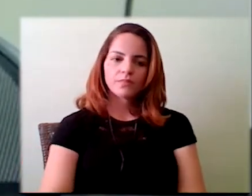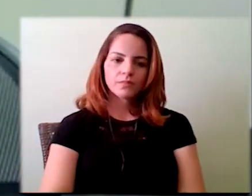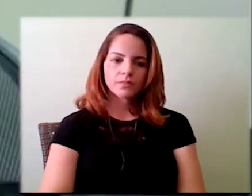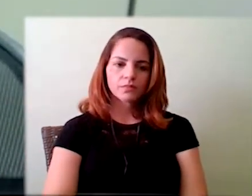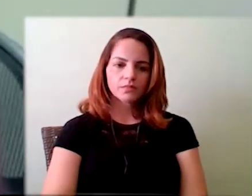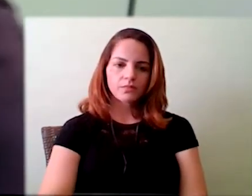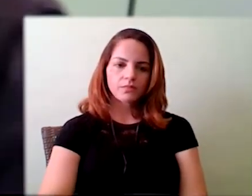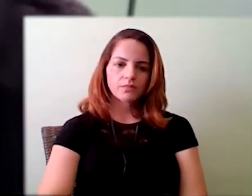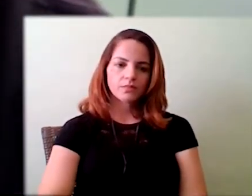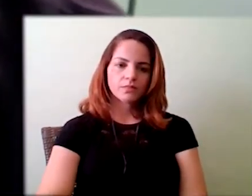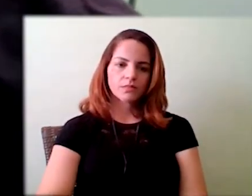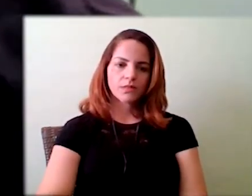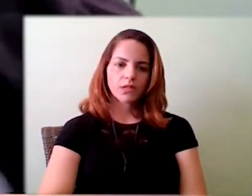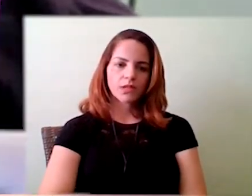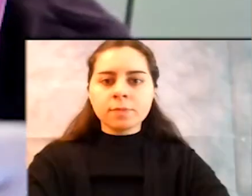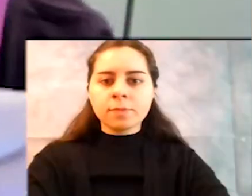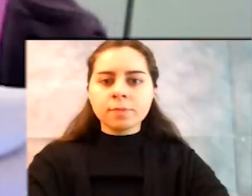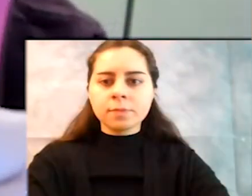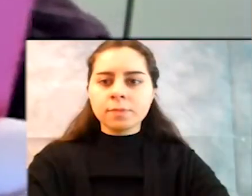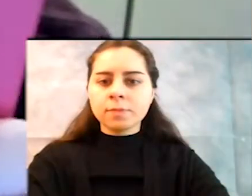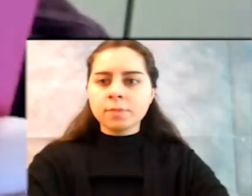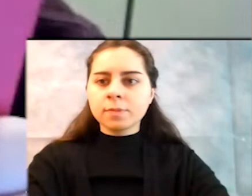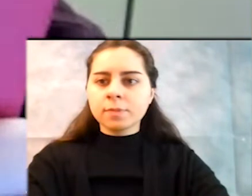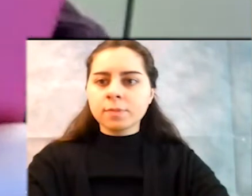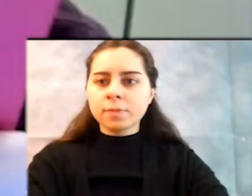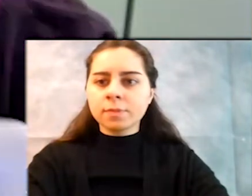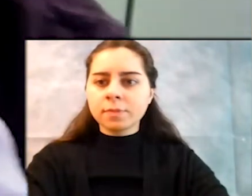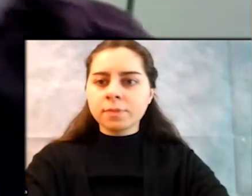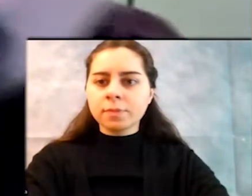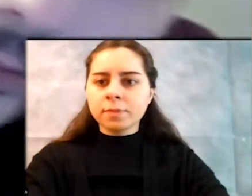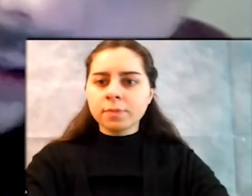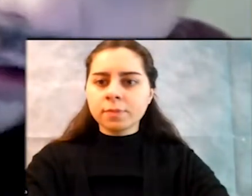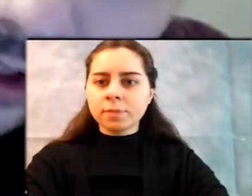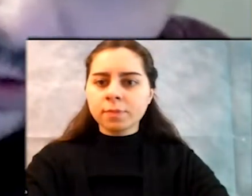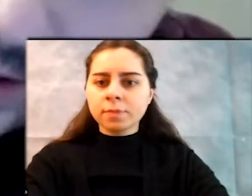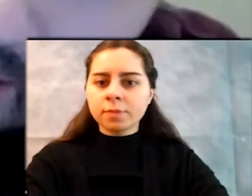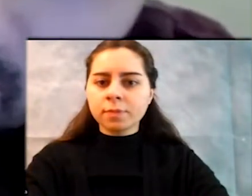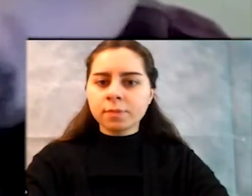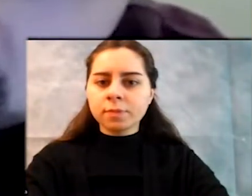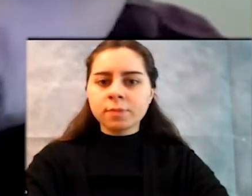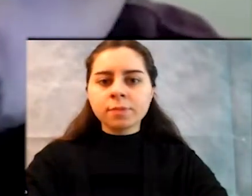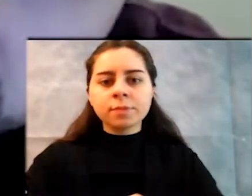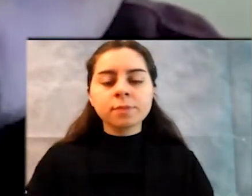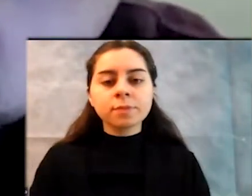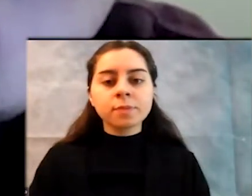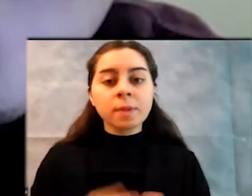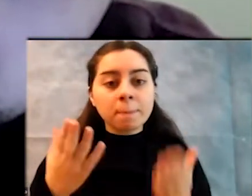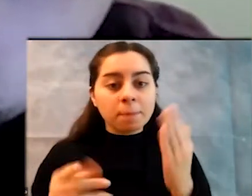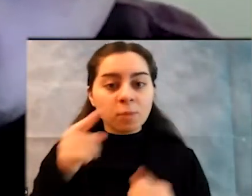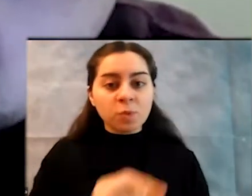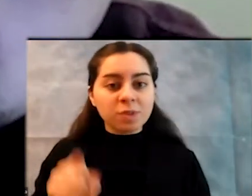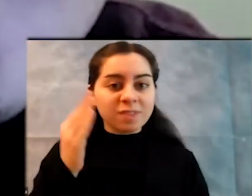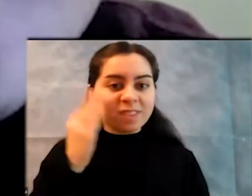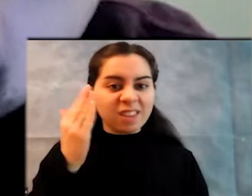And this one is one that many of you might be familiar with if you attended our charla that Yarimar did with